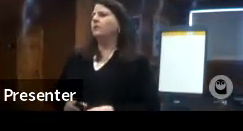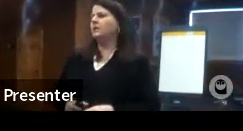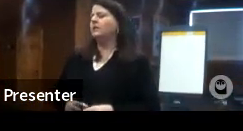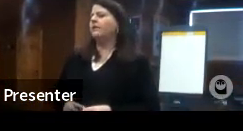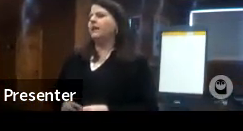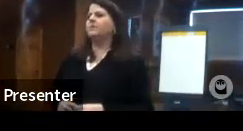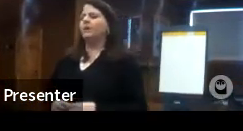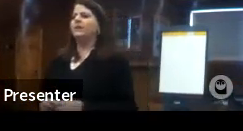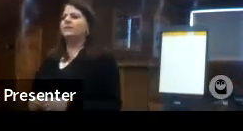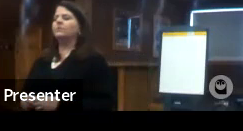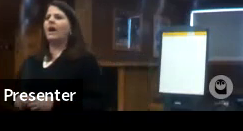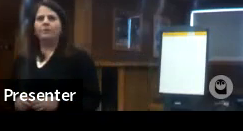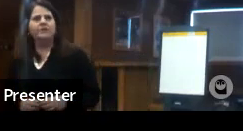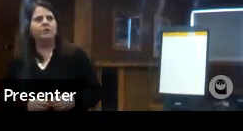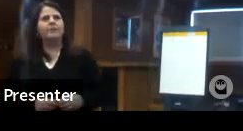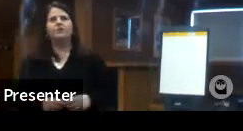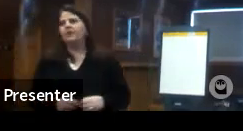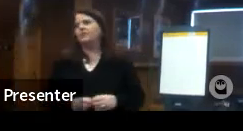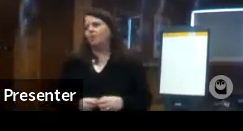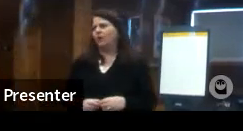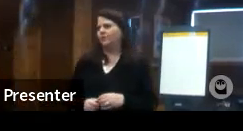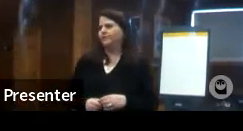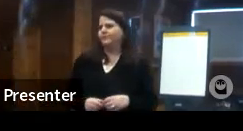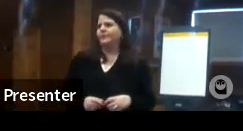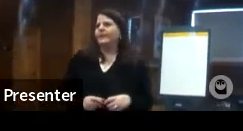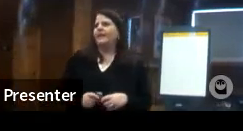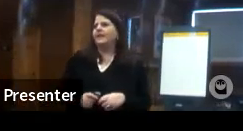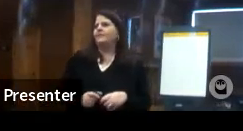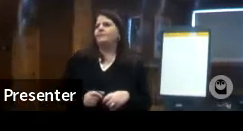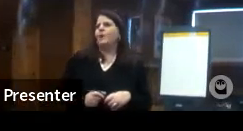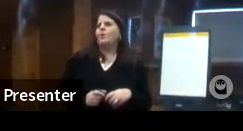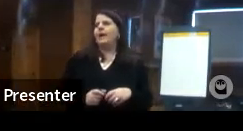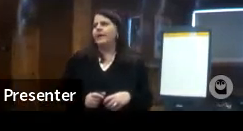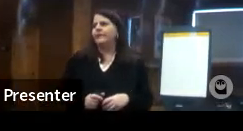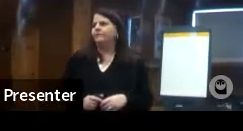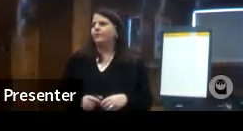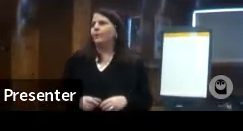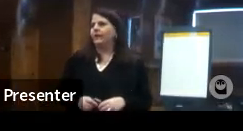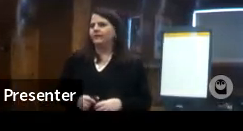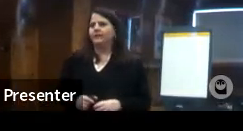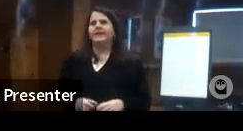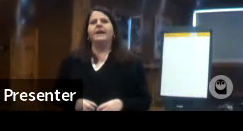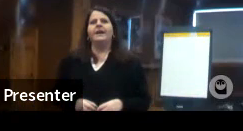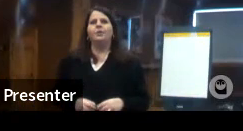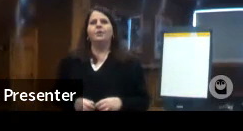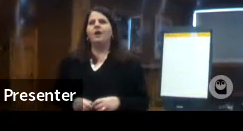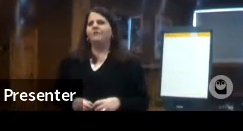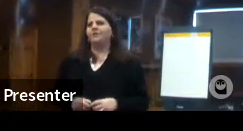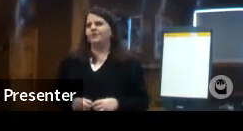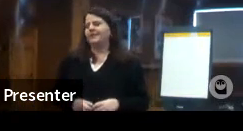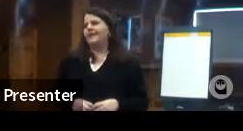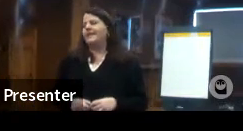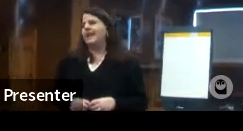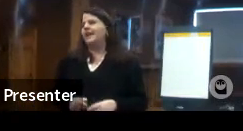absolutely. You know, you need to have an expert. And he says, well, how do I do that? My trial's tomorrow. And I was like, okay, well, who are